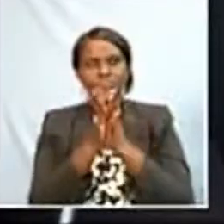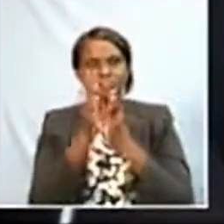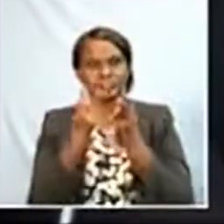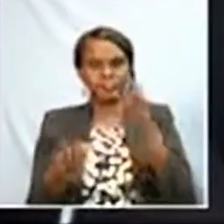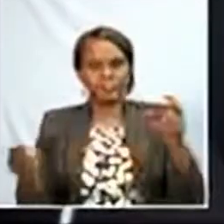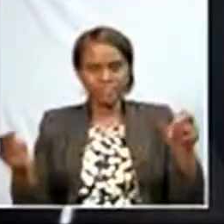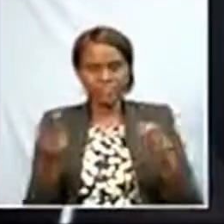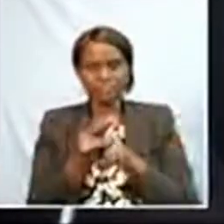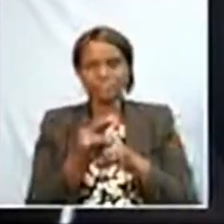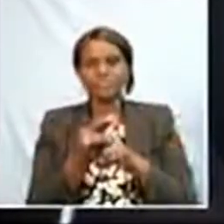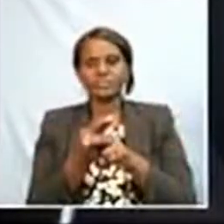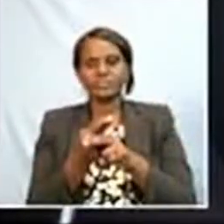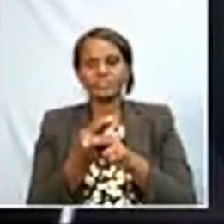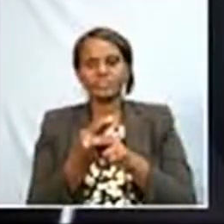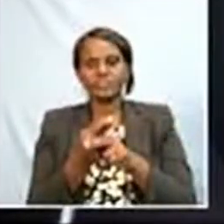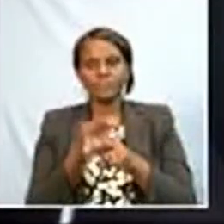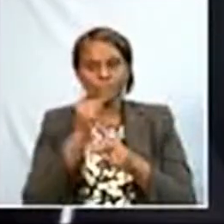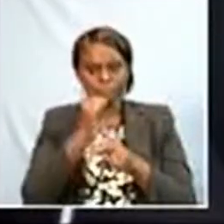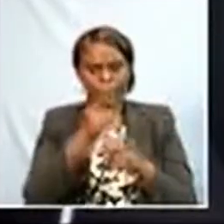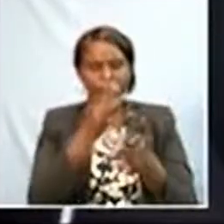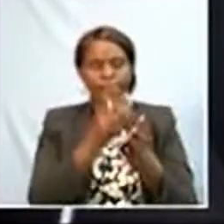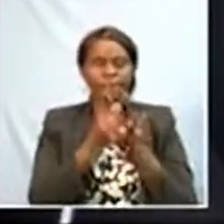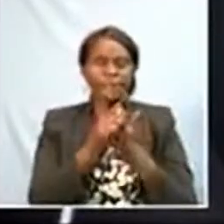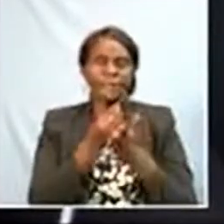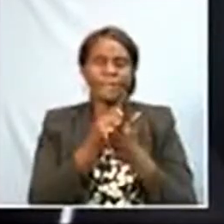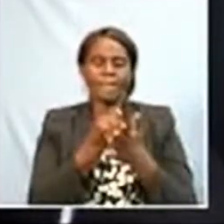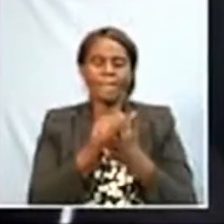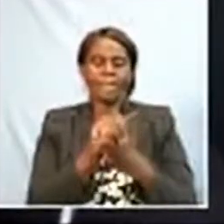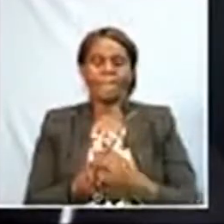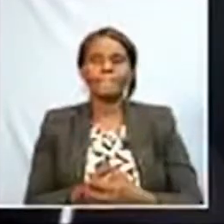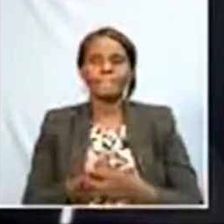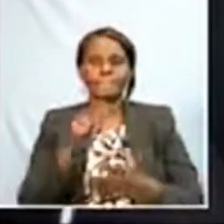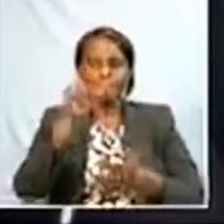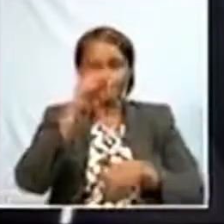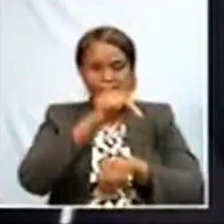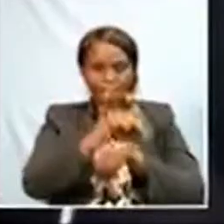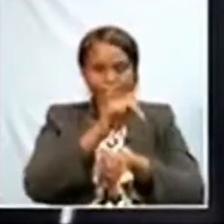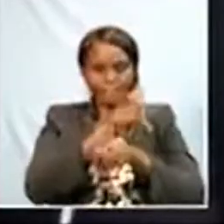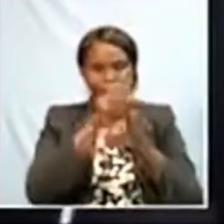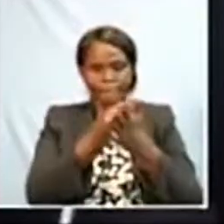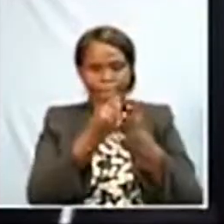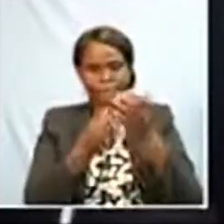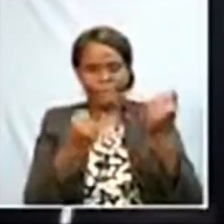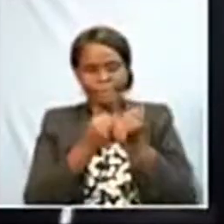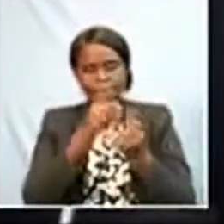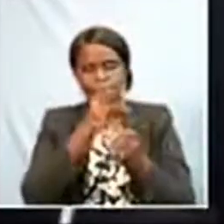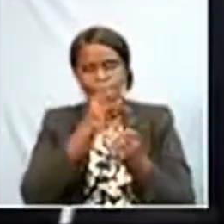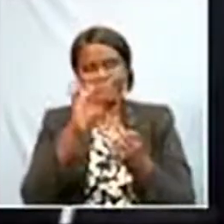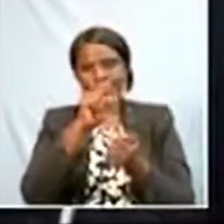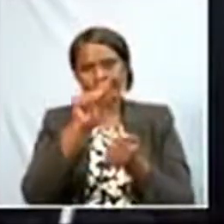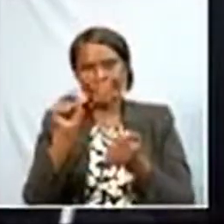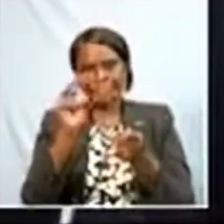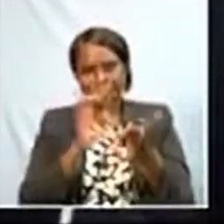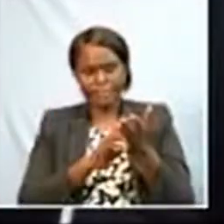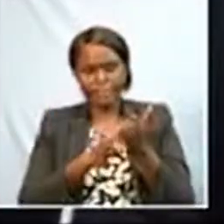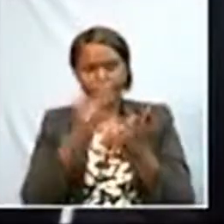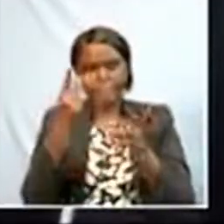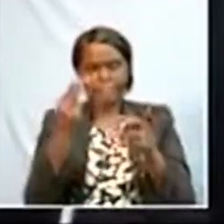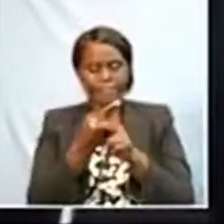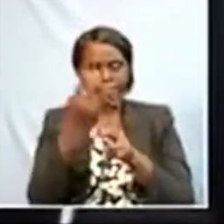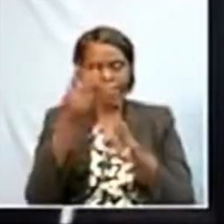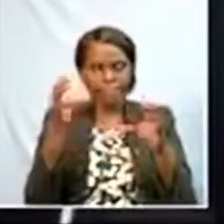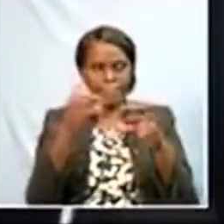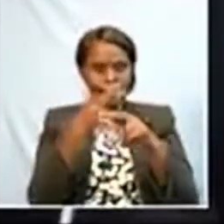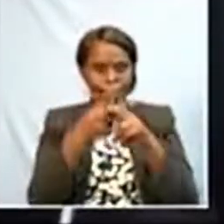twice the initial funding? The project was funded at 622,000. It's just a 1x2 classroom